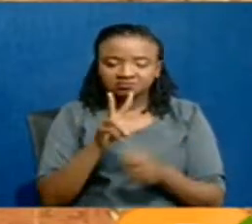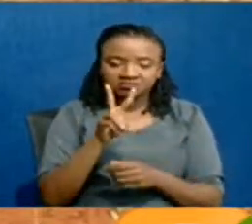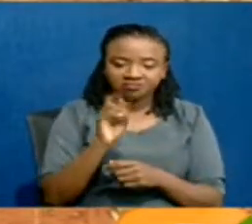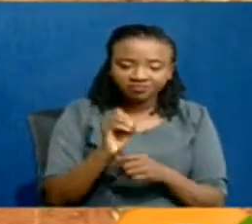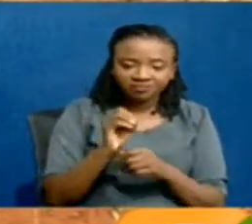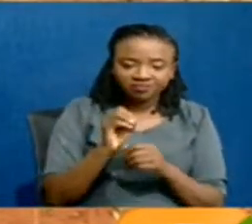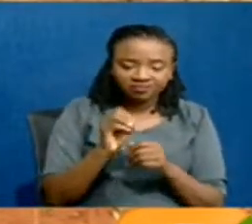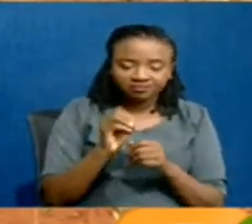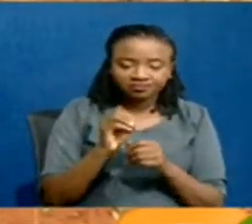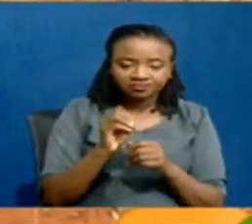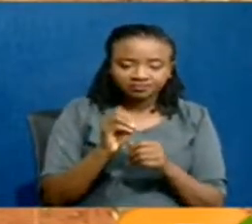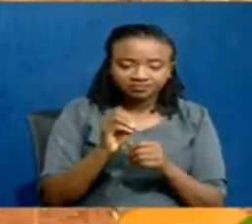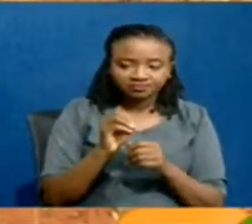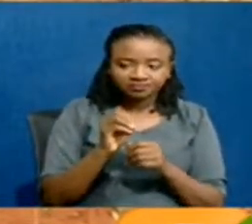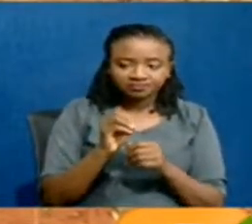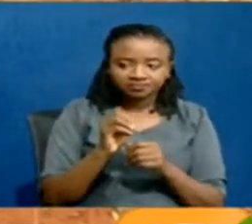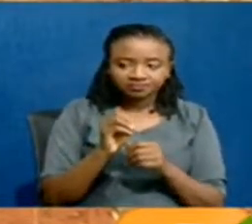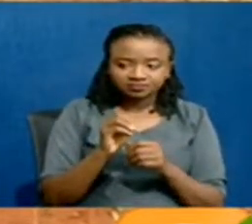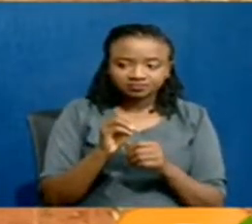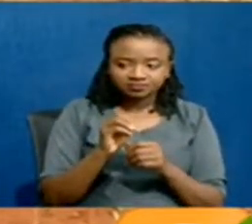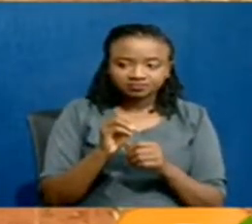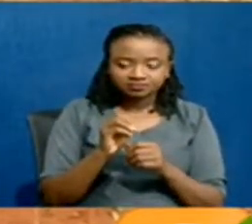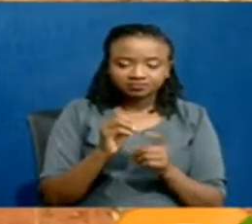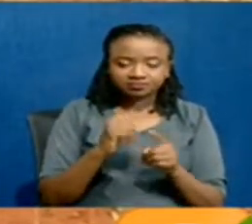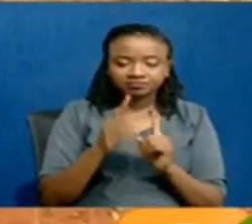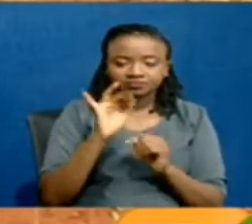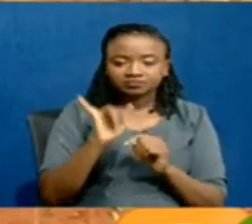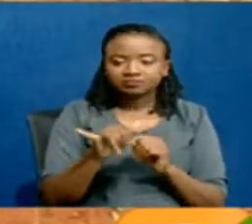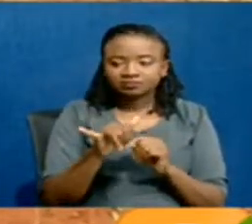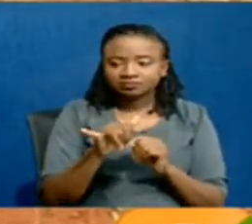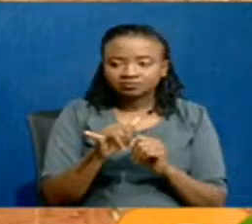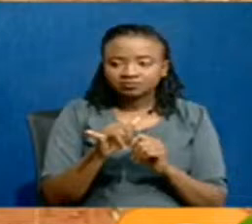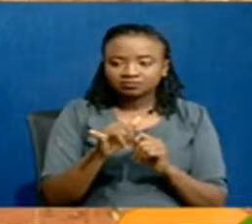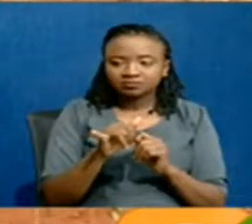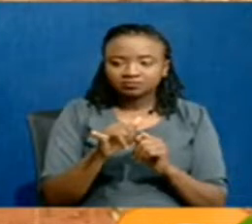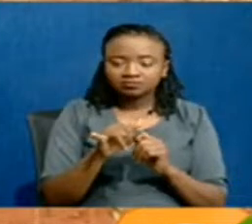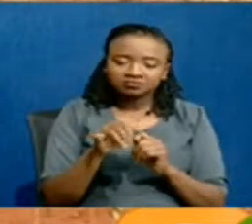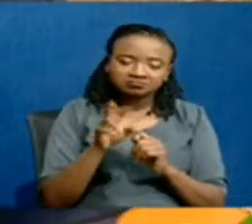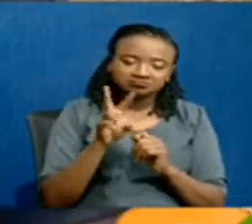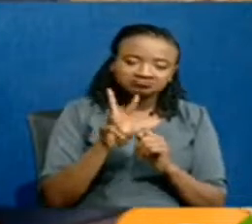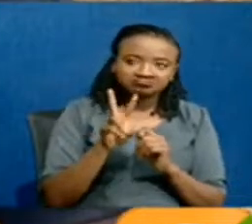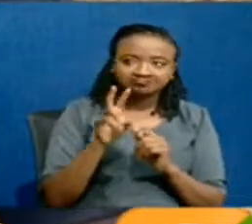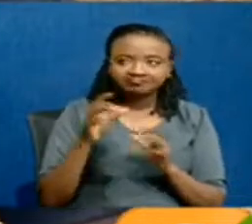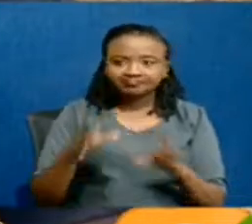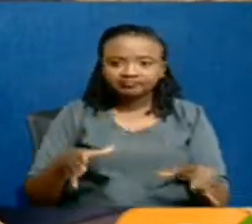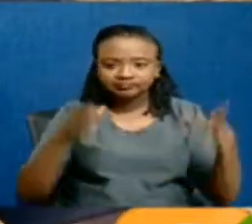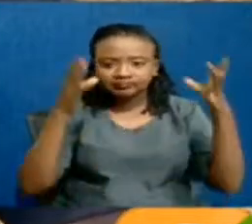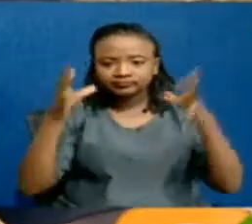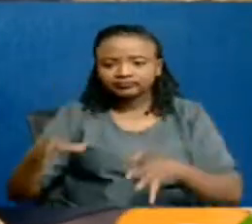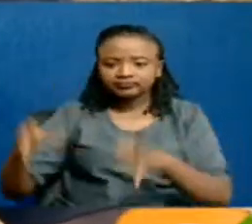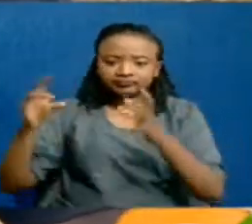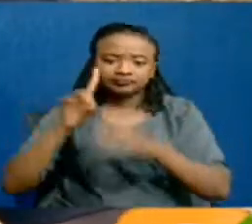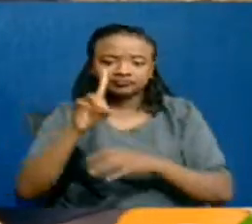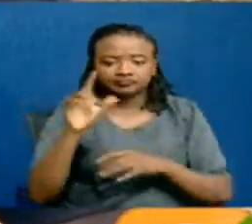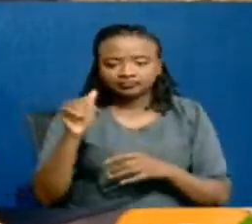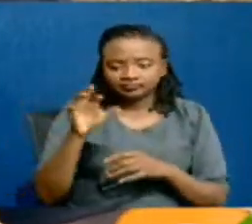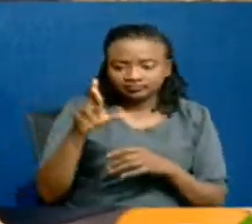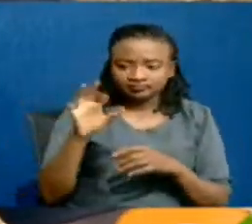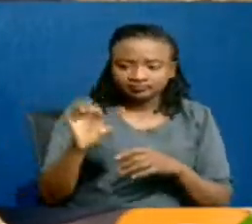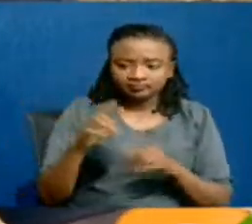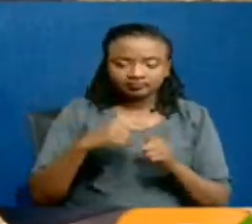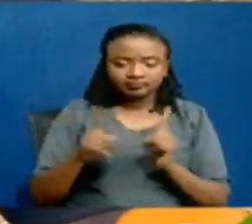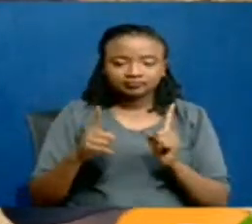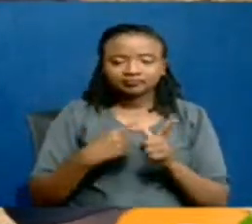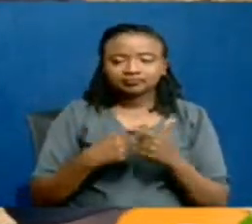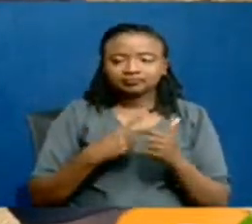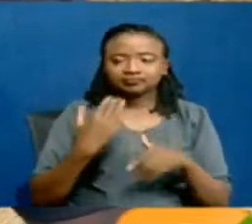most. Then that was around 2 bags per acre. But after learning,